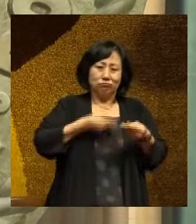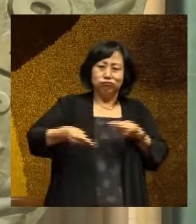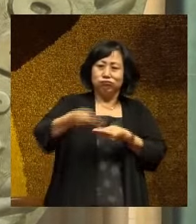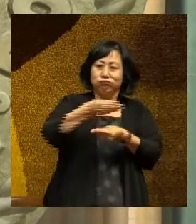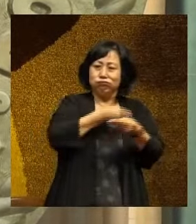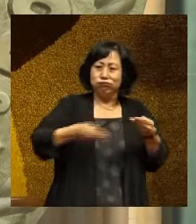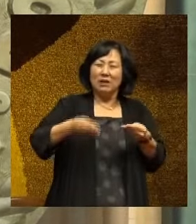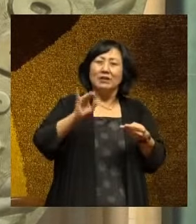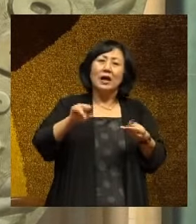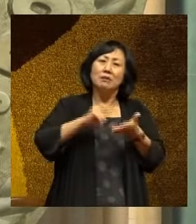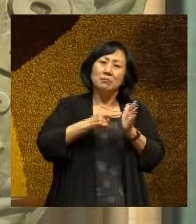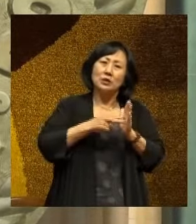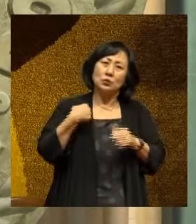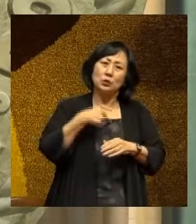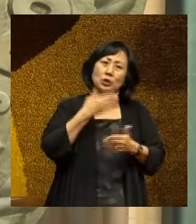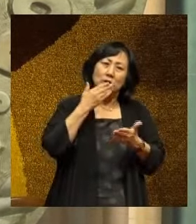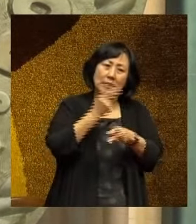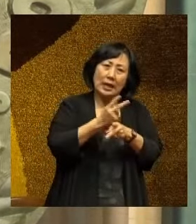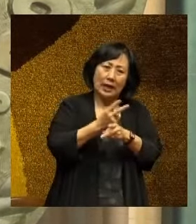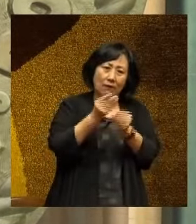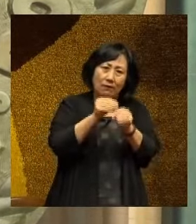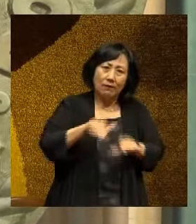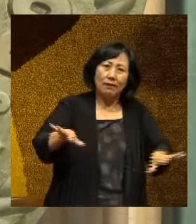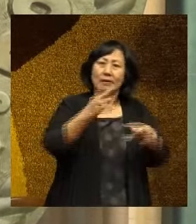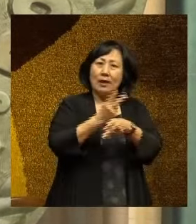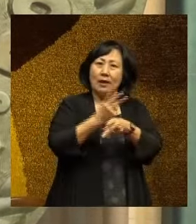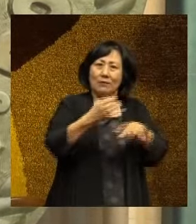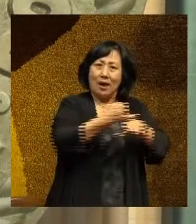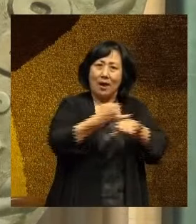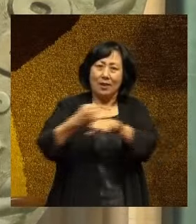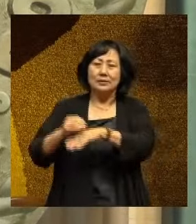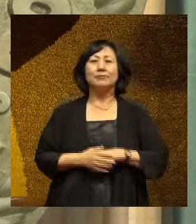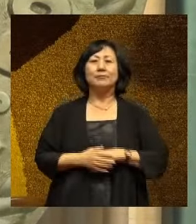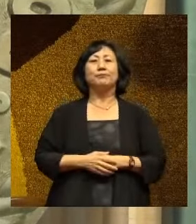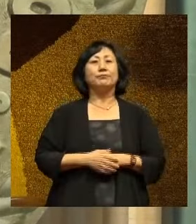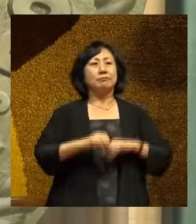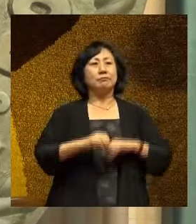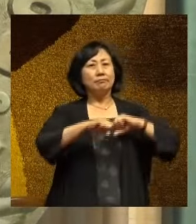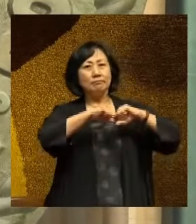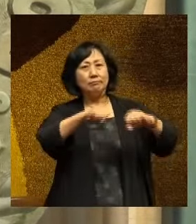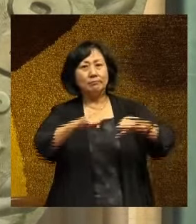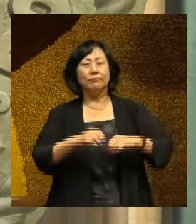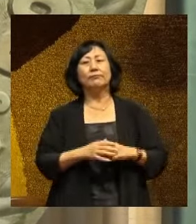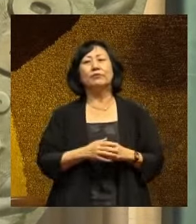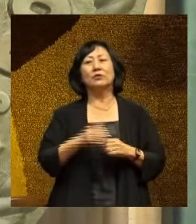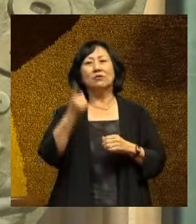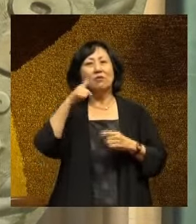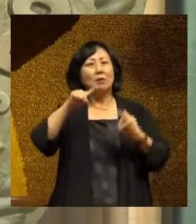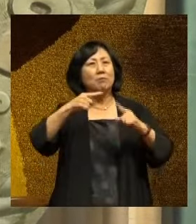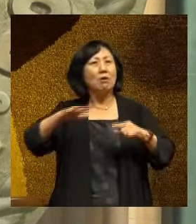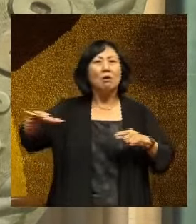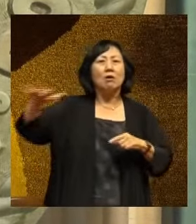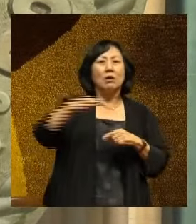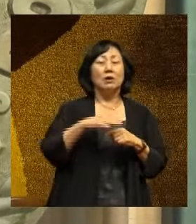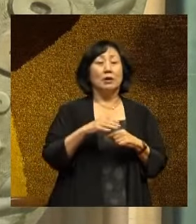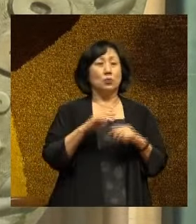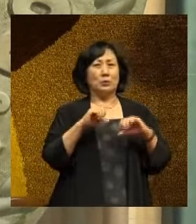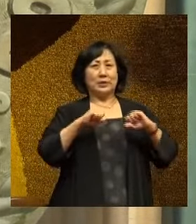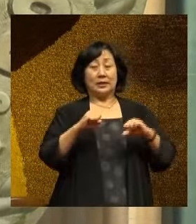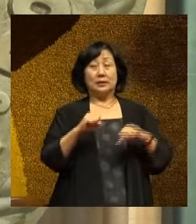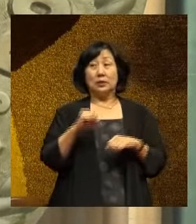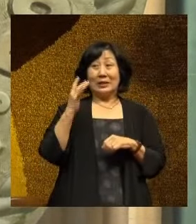islands. So is protecting them from harm. The recent events at the Navy's Red